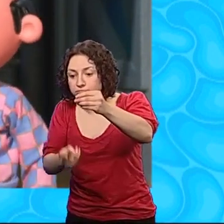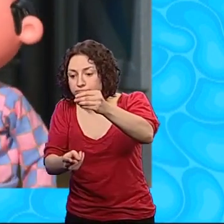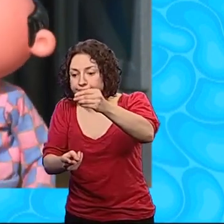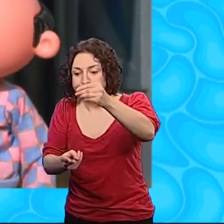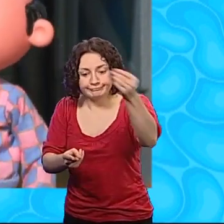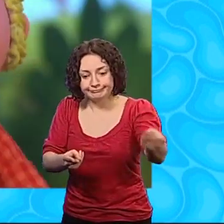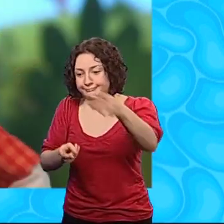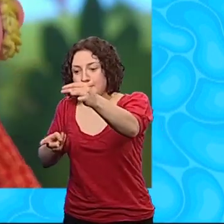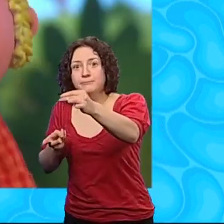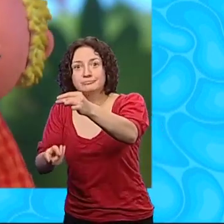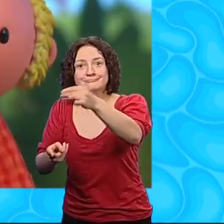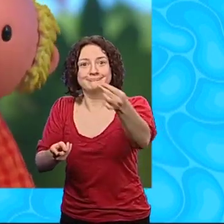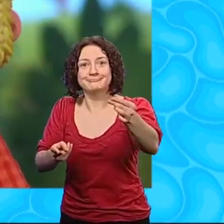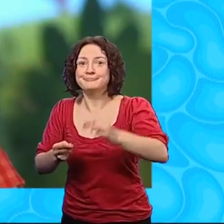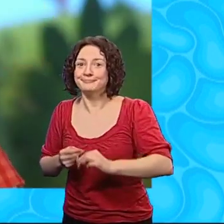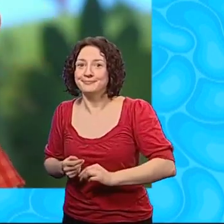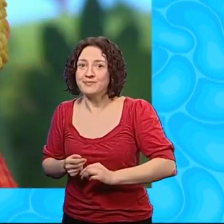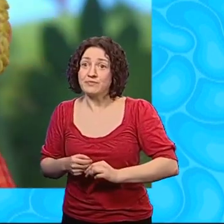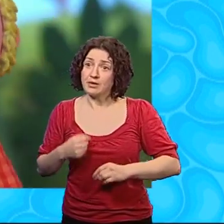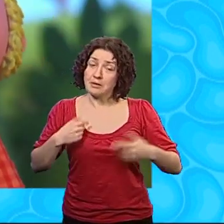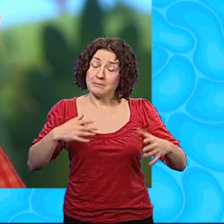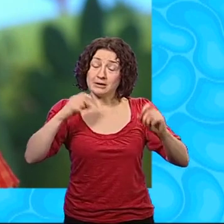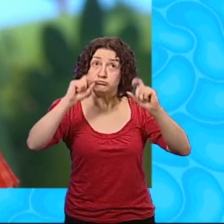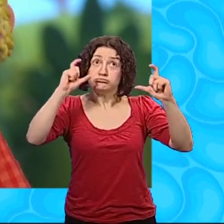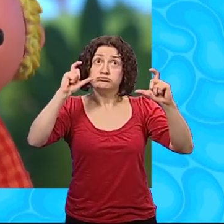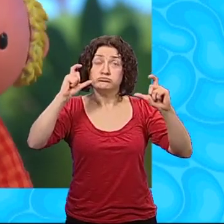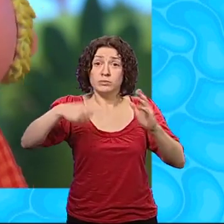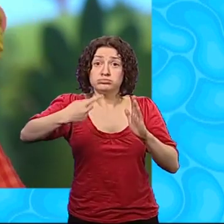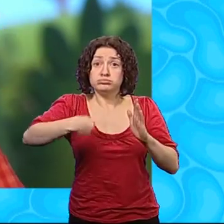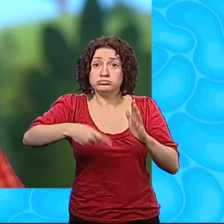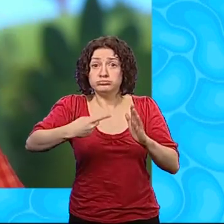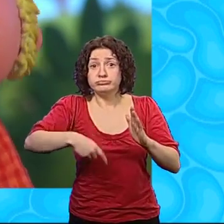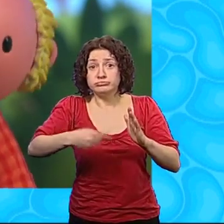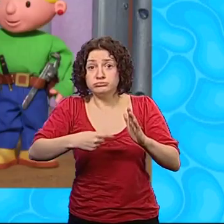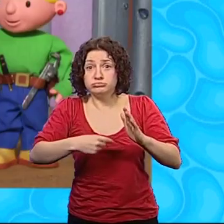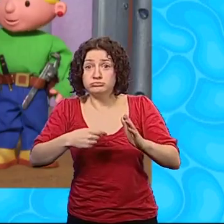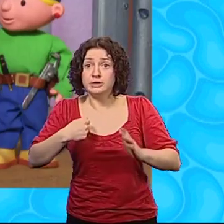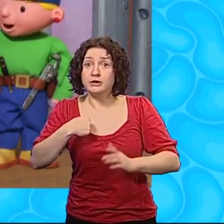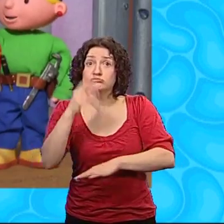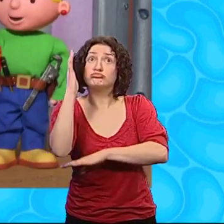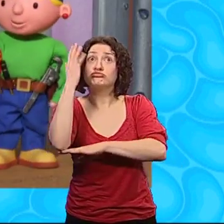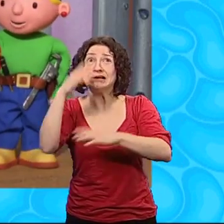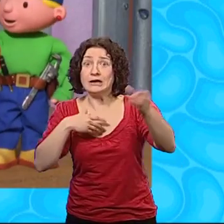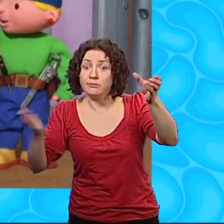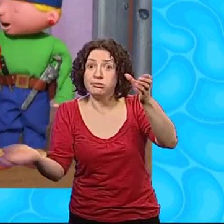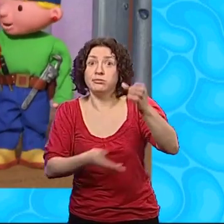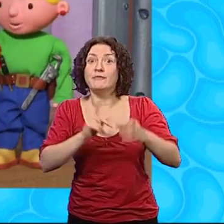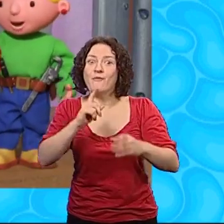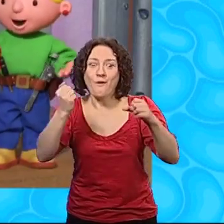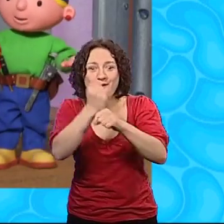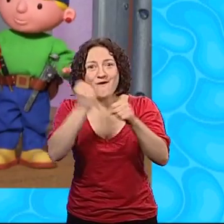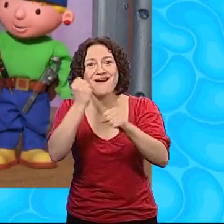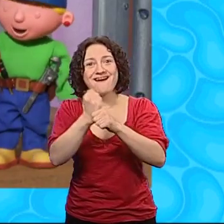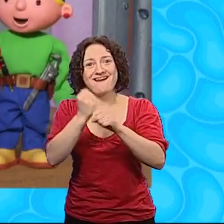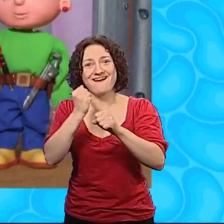picking sunflowers. And we've been out all morning picking up fallen trees for the build. Thanks. We'll use these tree trunks